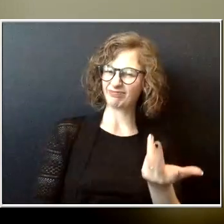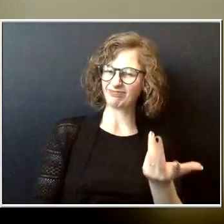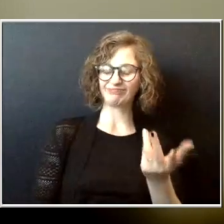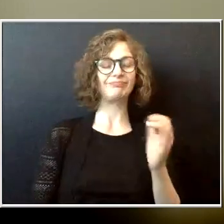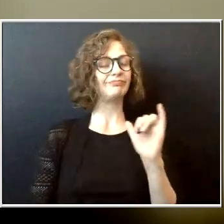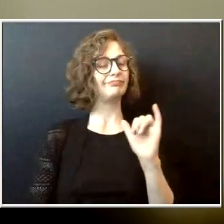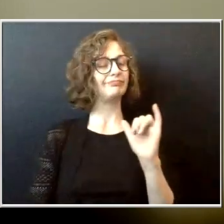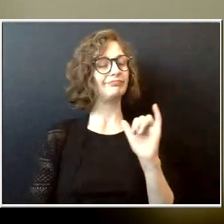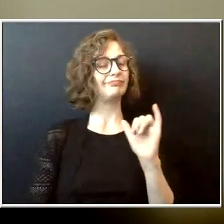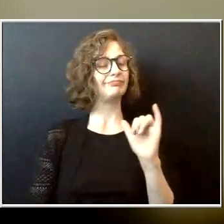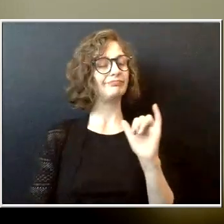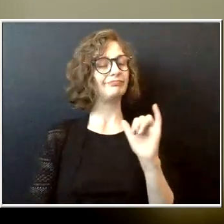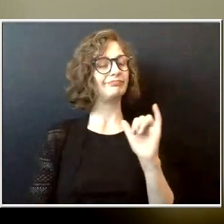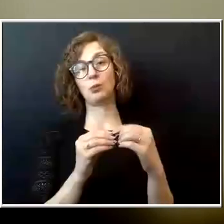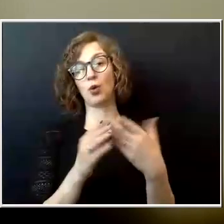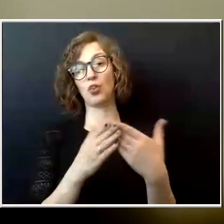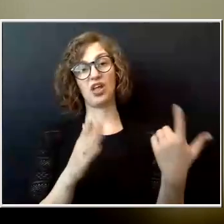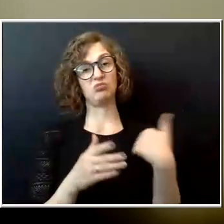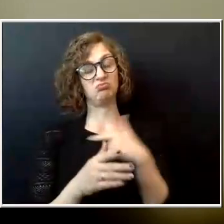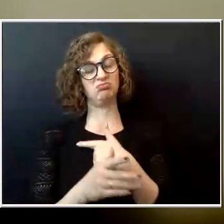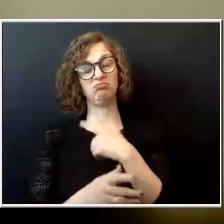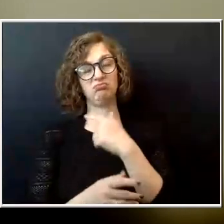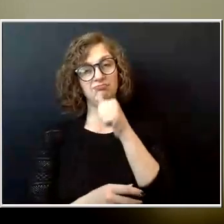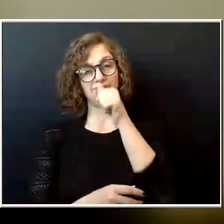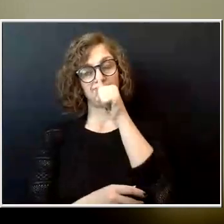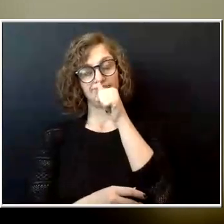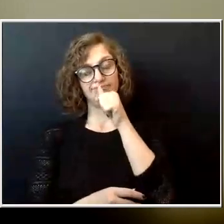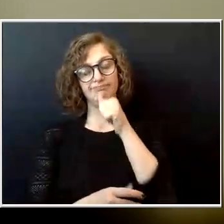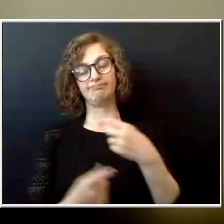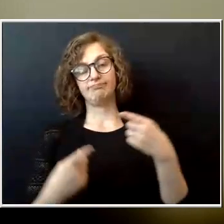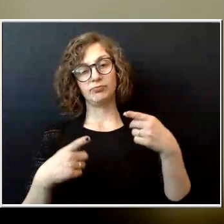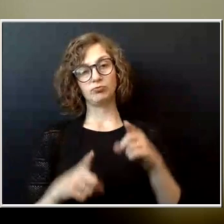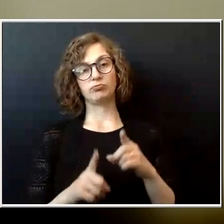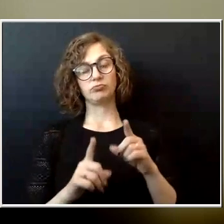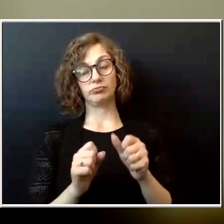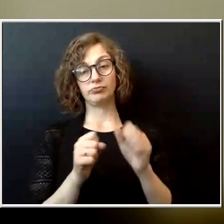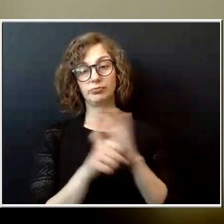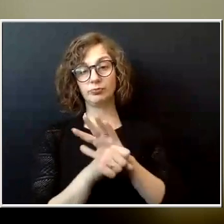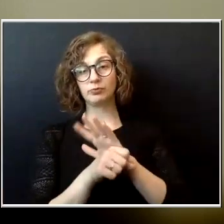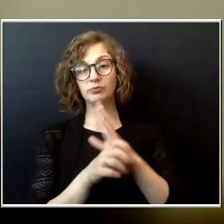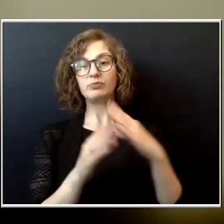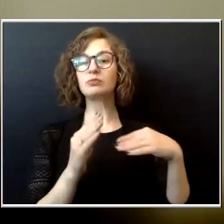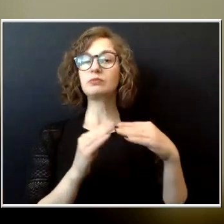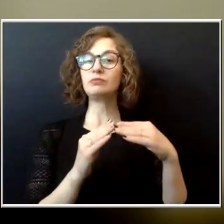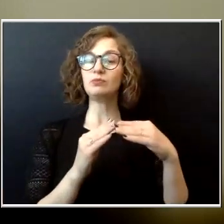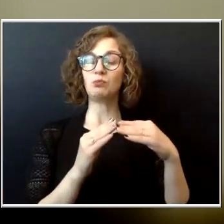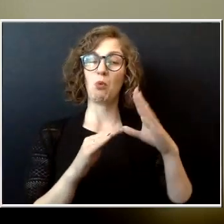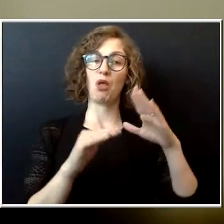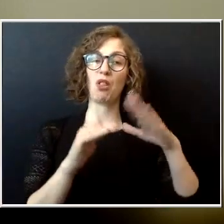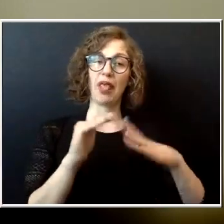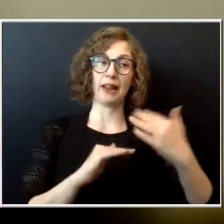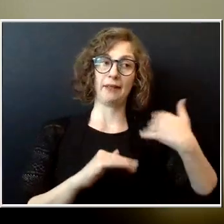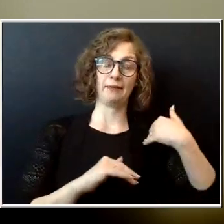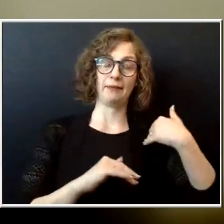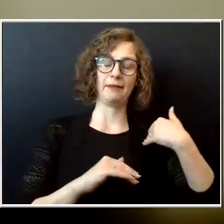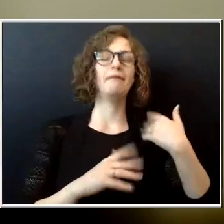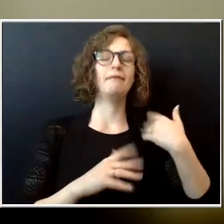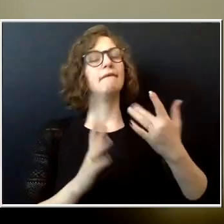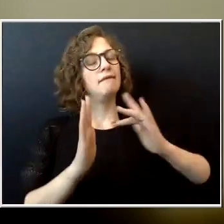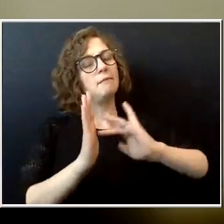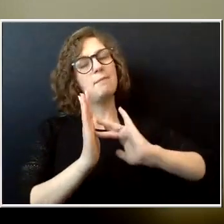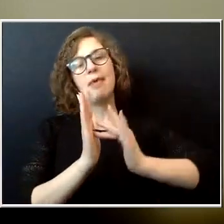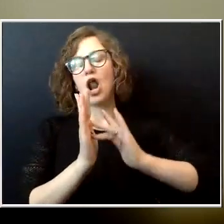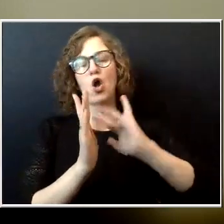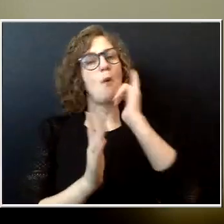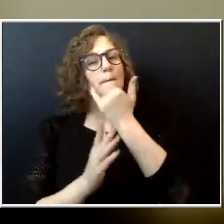with during the pandemic at a greater level than we've ever had to deal with, and that is medical misinformation. Certainly,